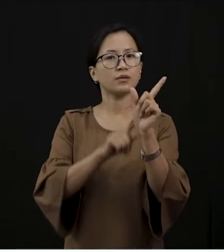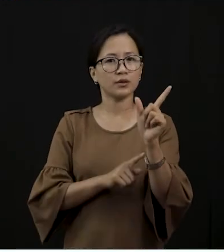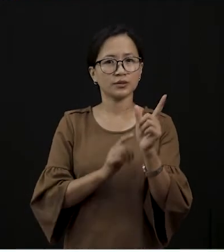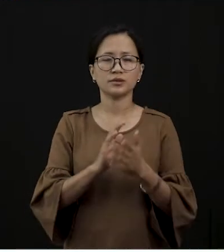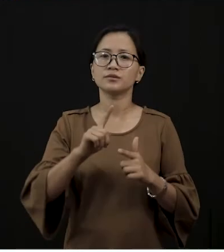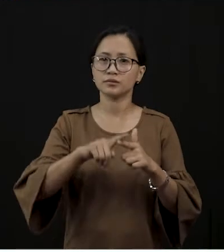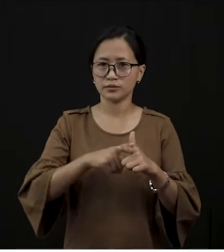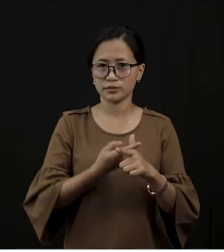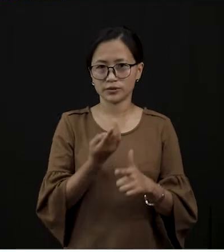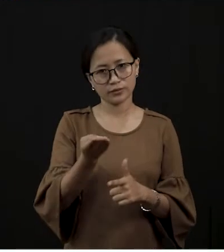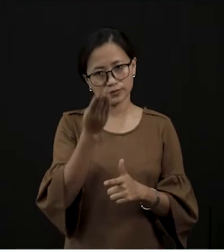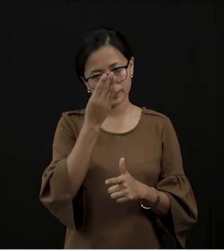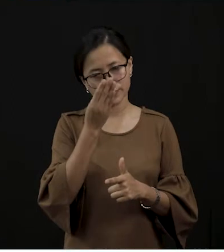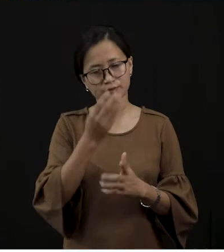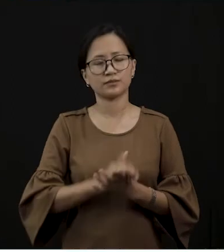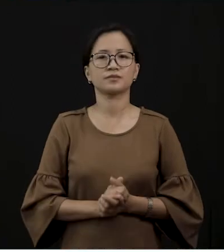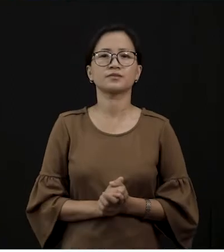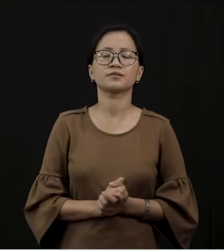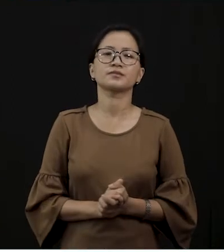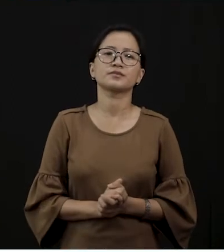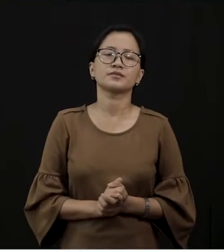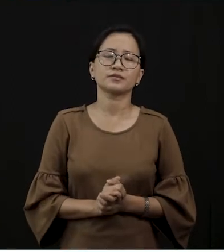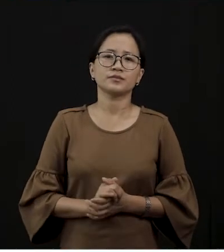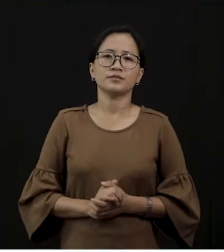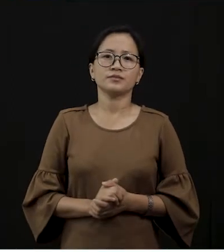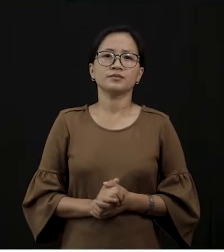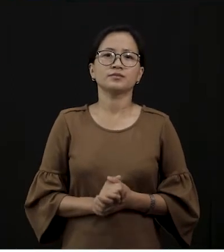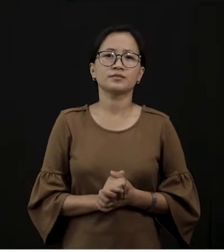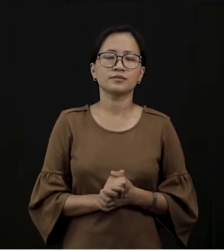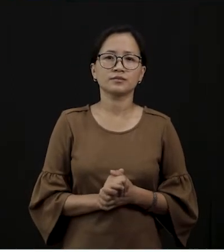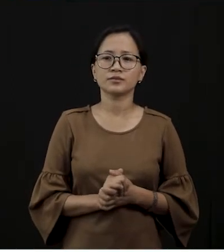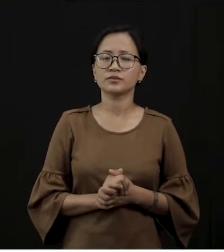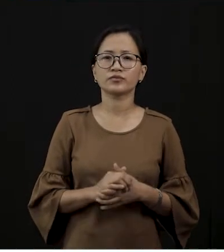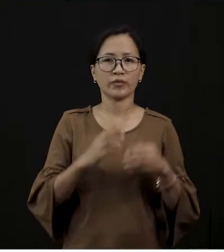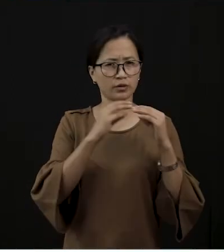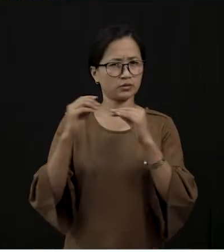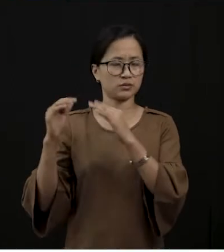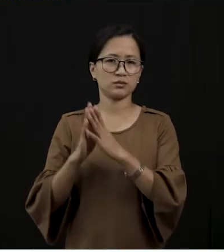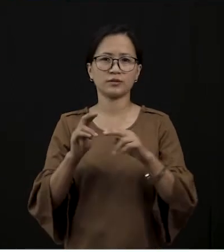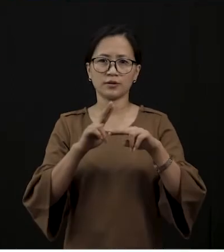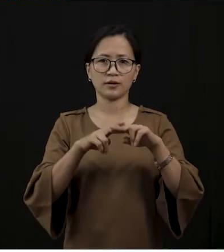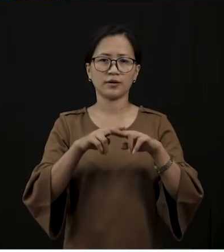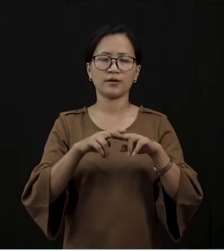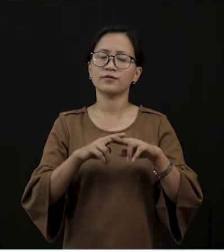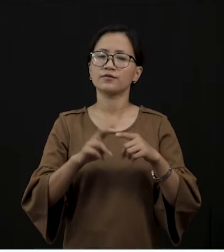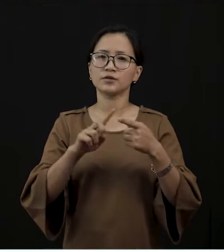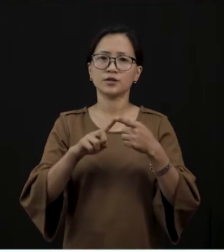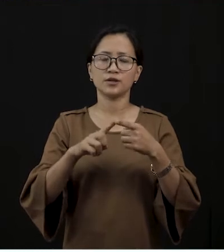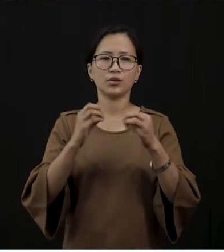January, January. Okay. Then what's the spelling of February?